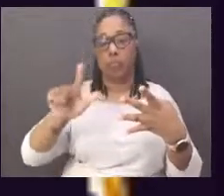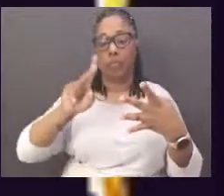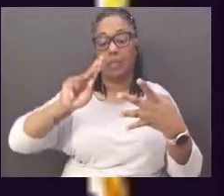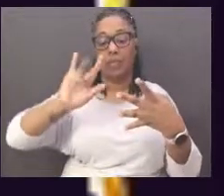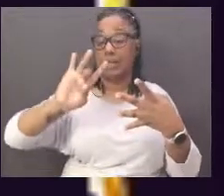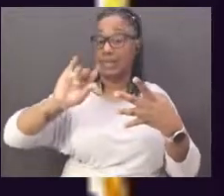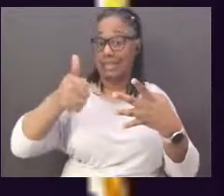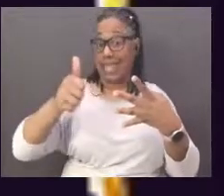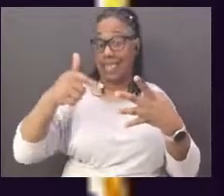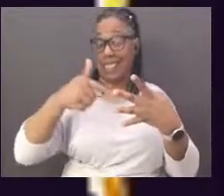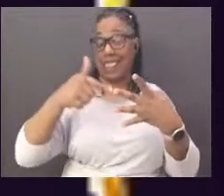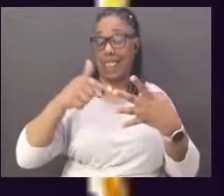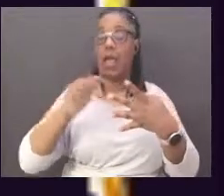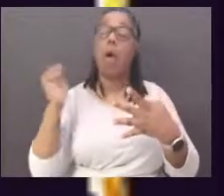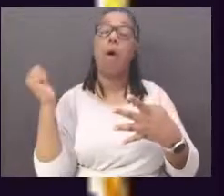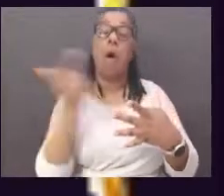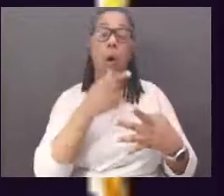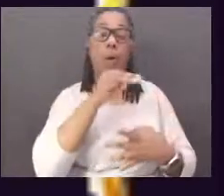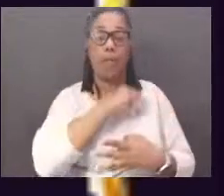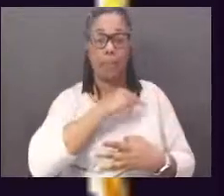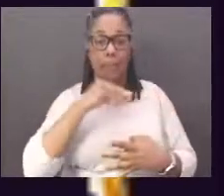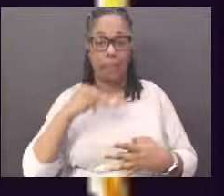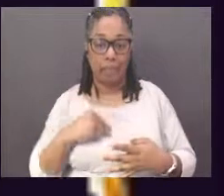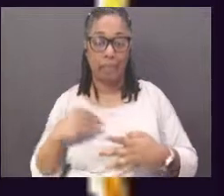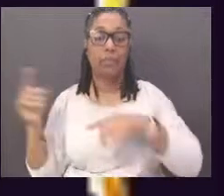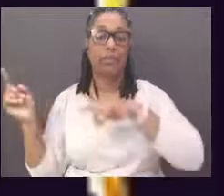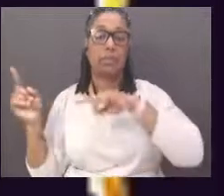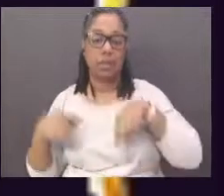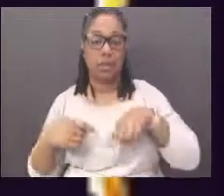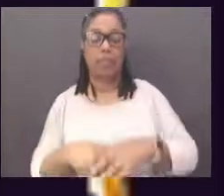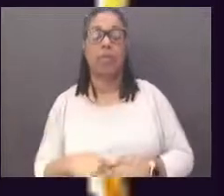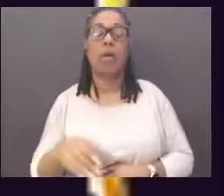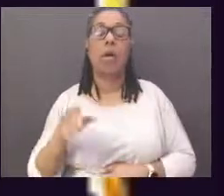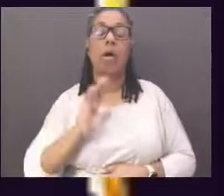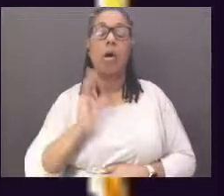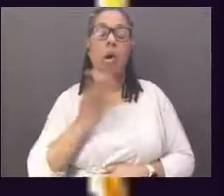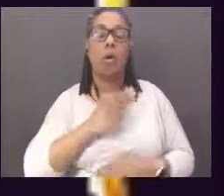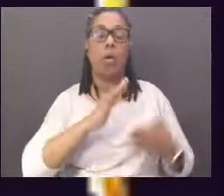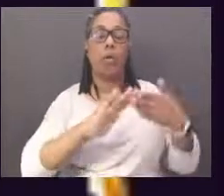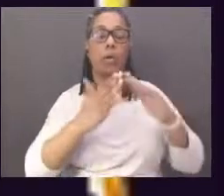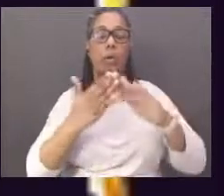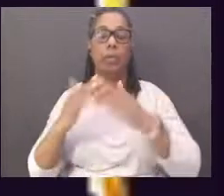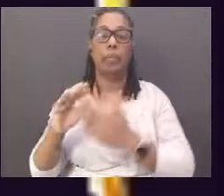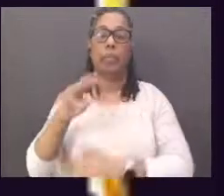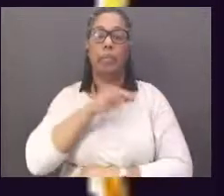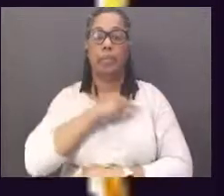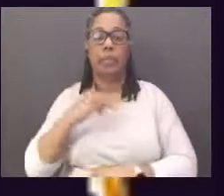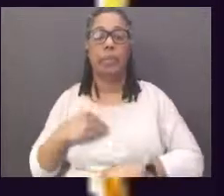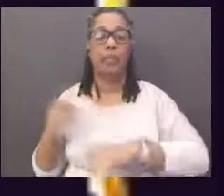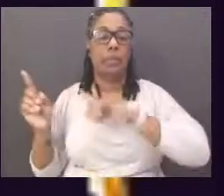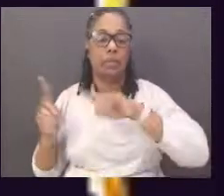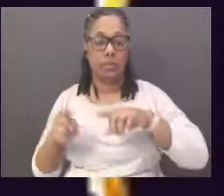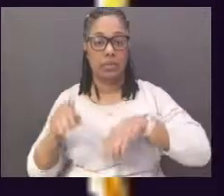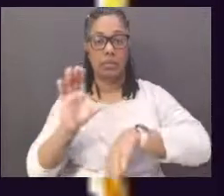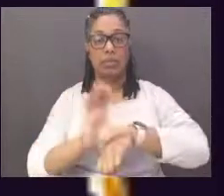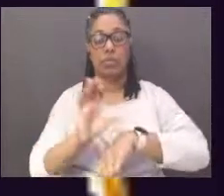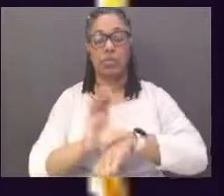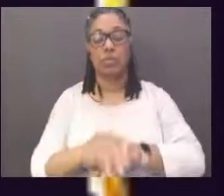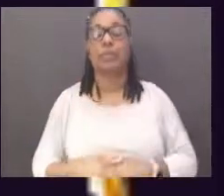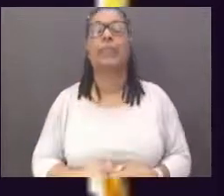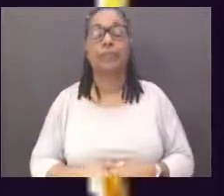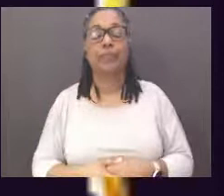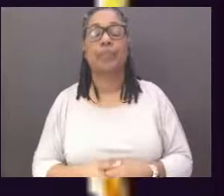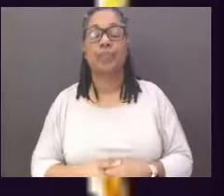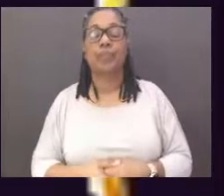all of the members of the congregation in our community, that First Baptist would be there once again as we prepare,